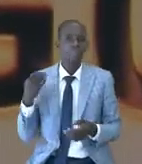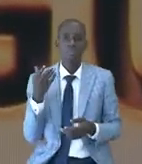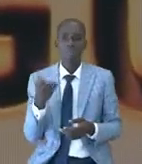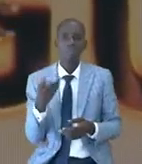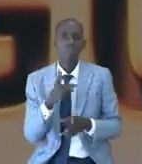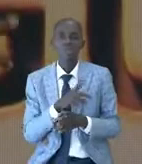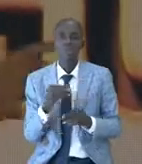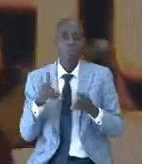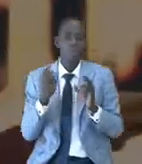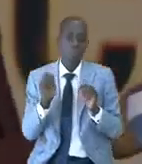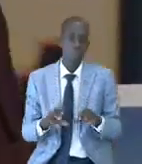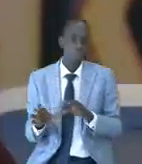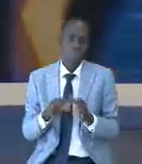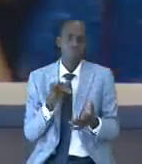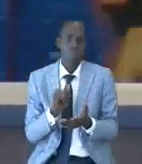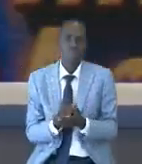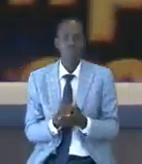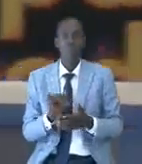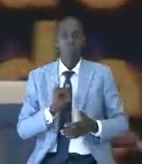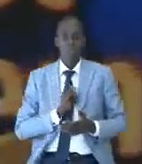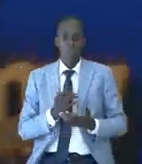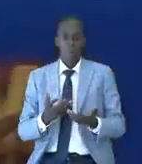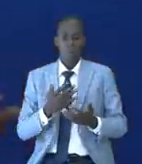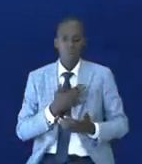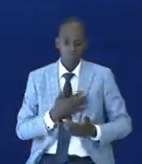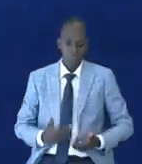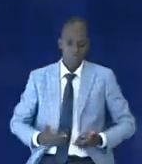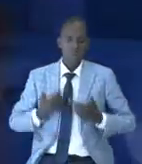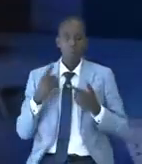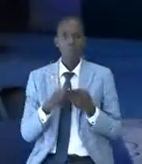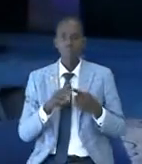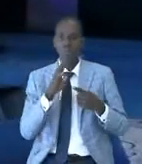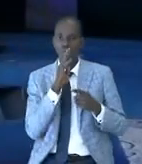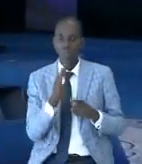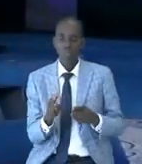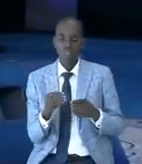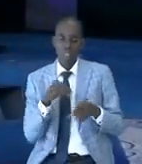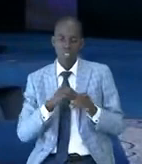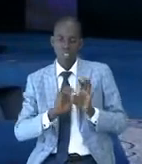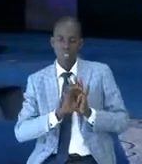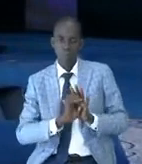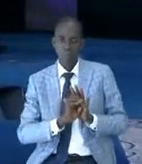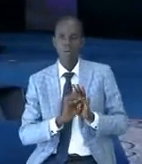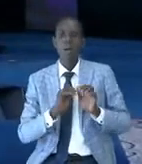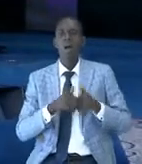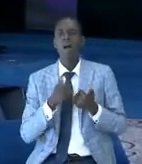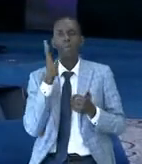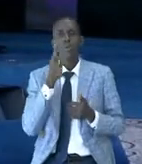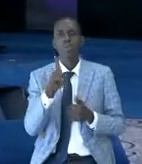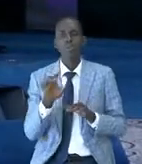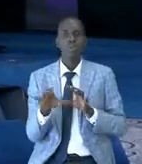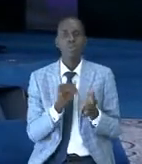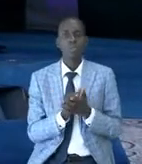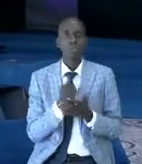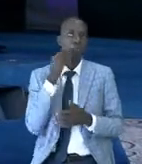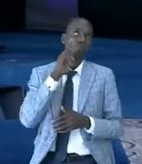do that. I want my life to be remodeled. How do I do that? Behold the